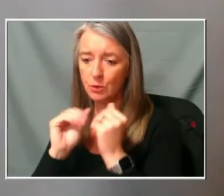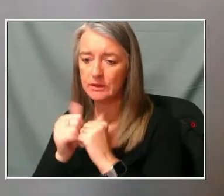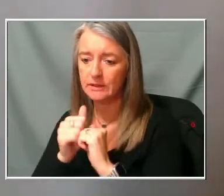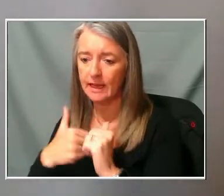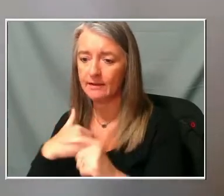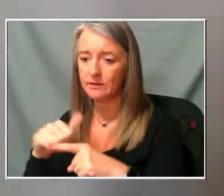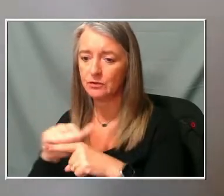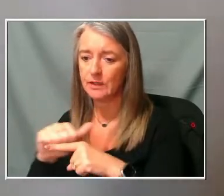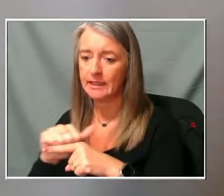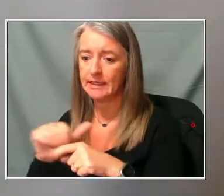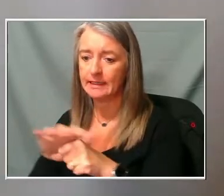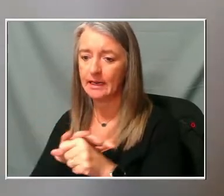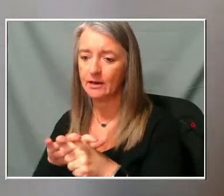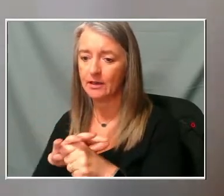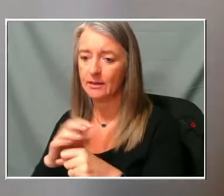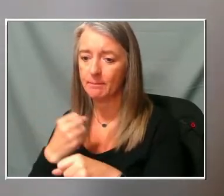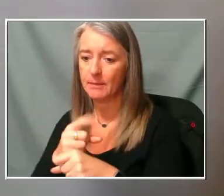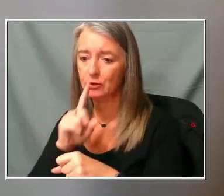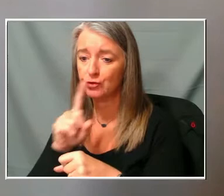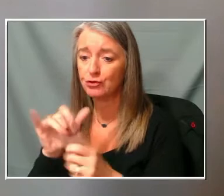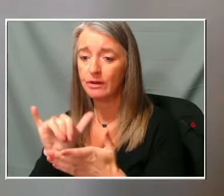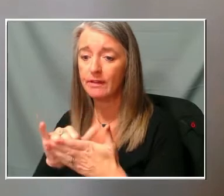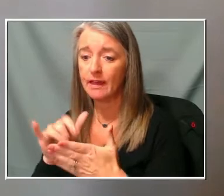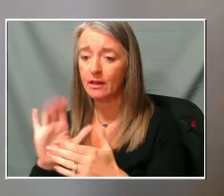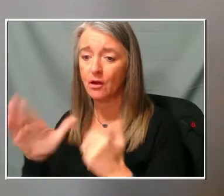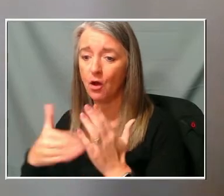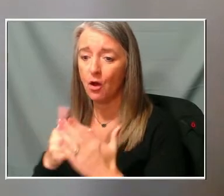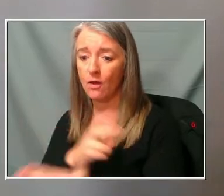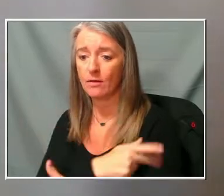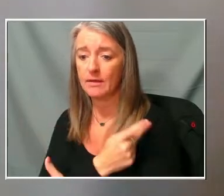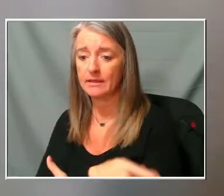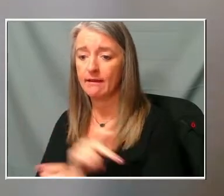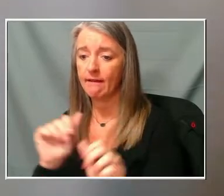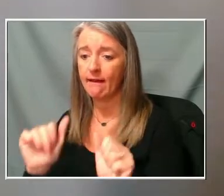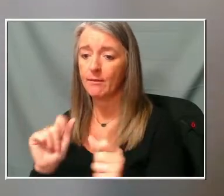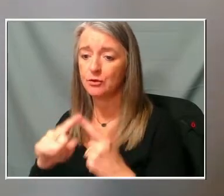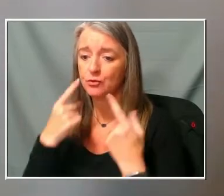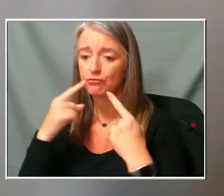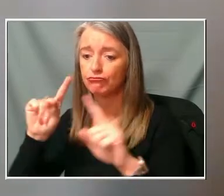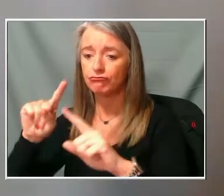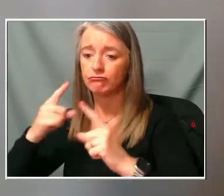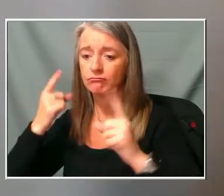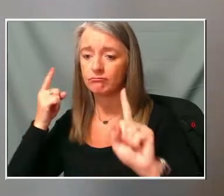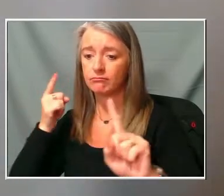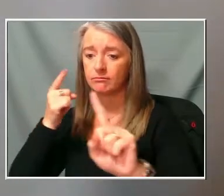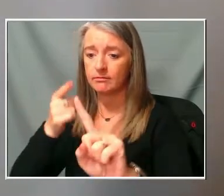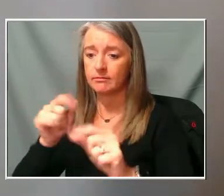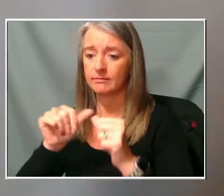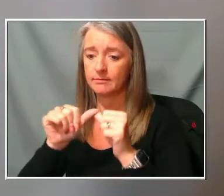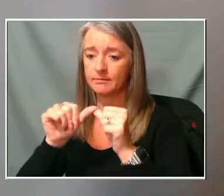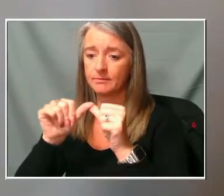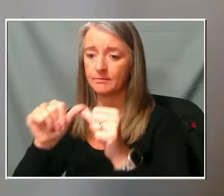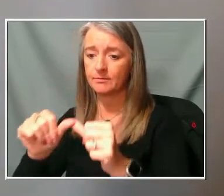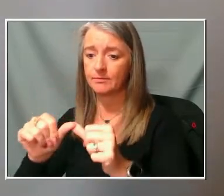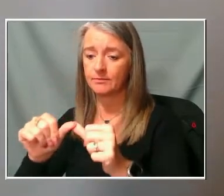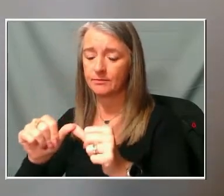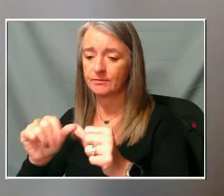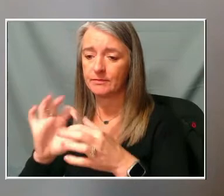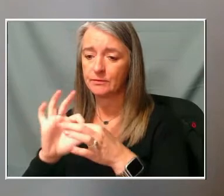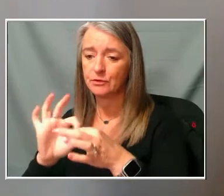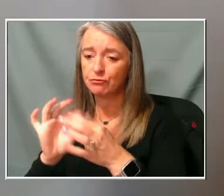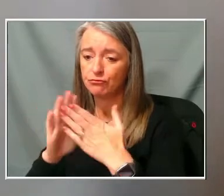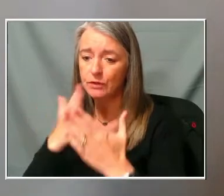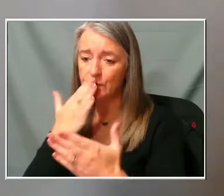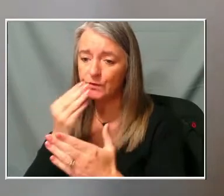training in this area as well, just to make sure that all my patients are able to achieve their goals, but also maintain a healthy relationship with their